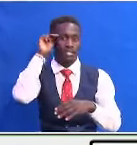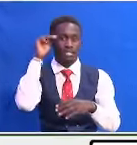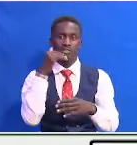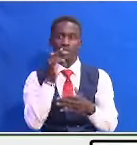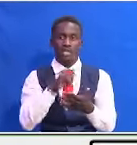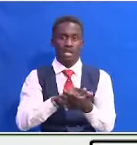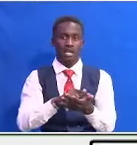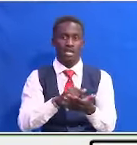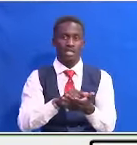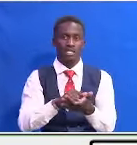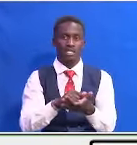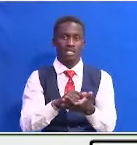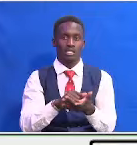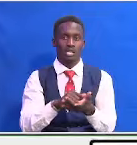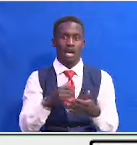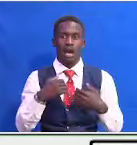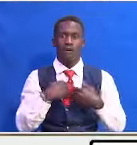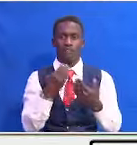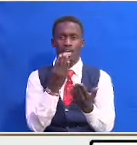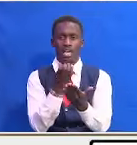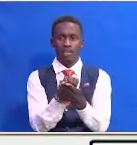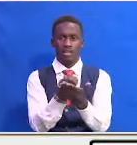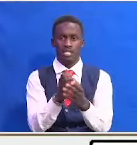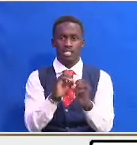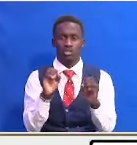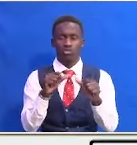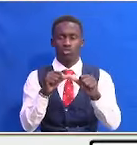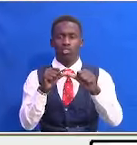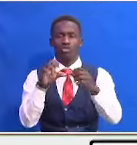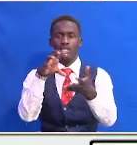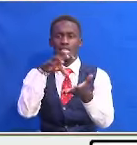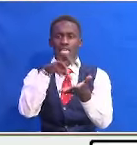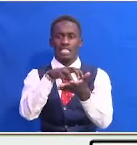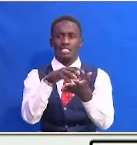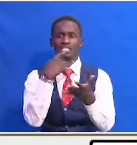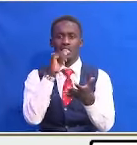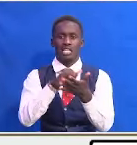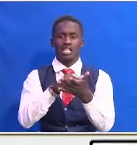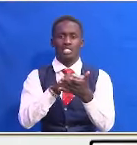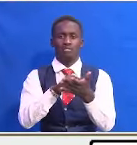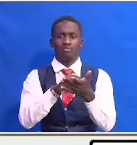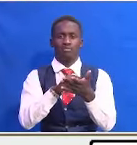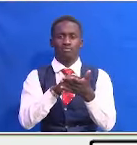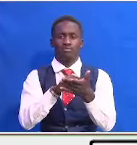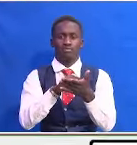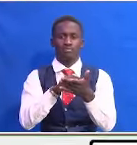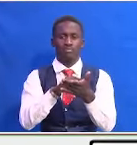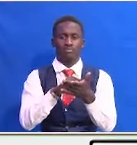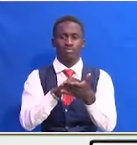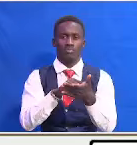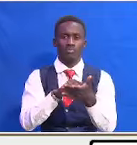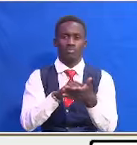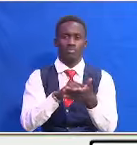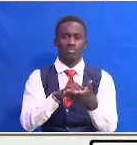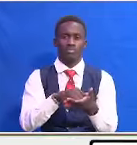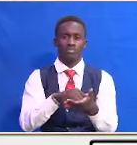prosecution admitted that they have no evidence to proceed with the case, thereby noting that the threshold of the case